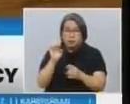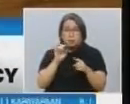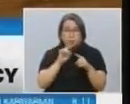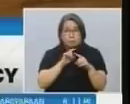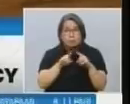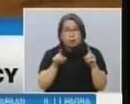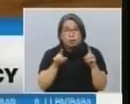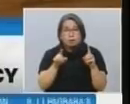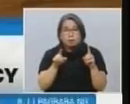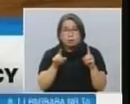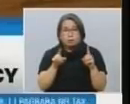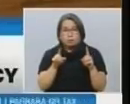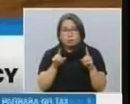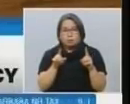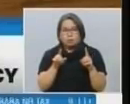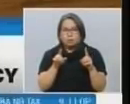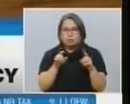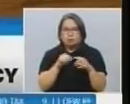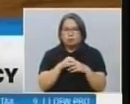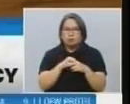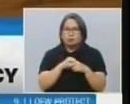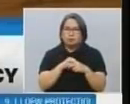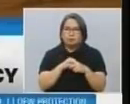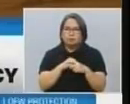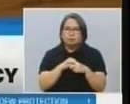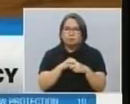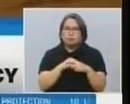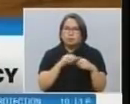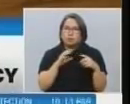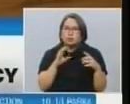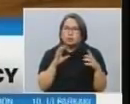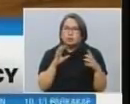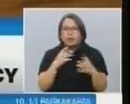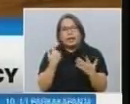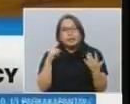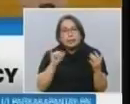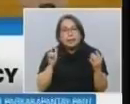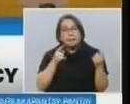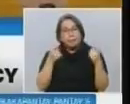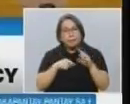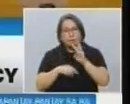in our commitment to defend our interests in the West Philippine Sea.